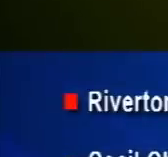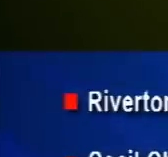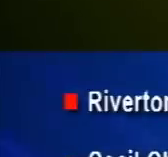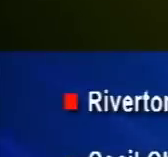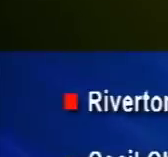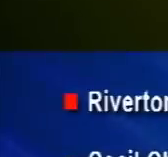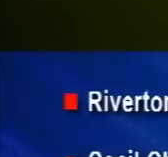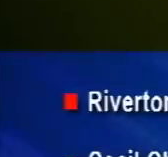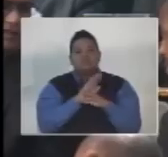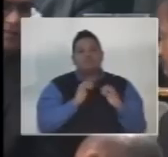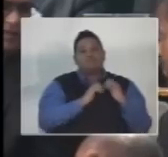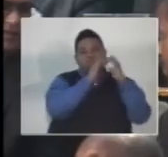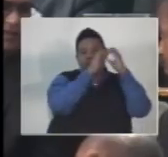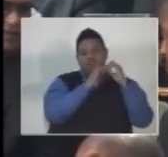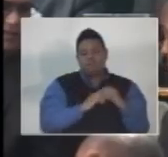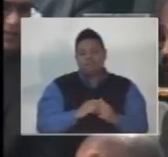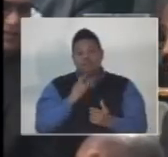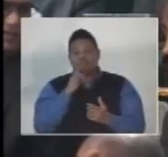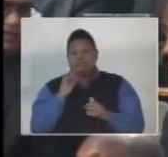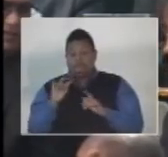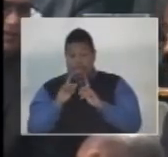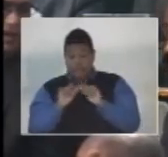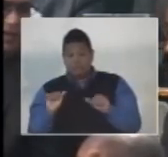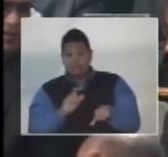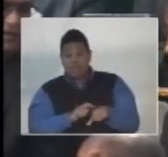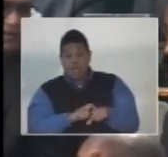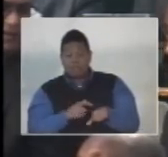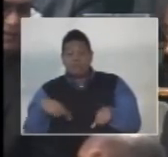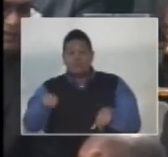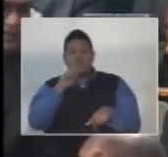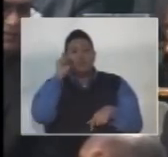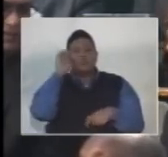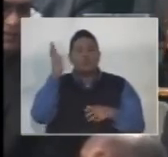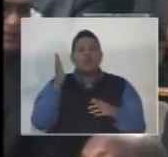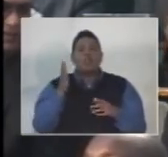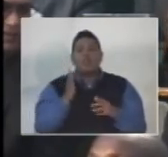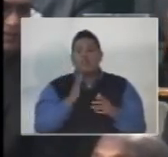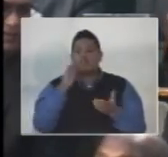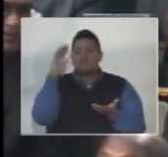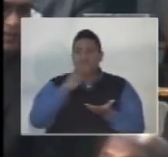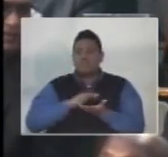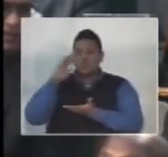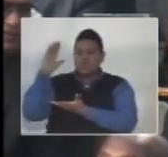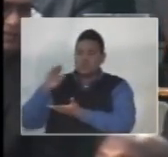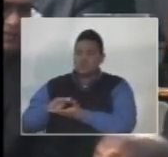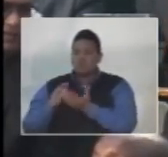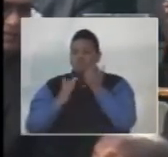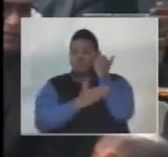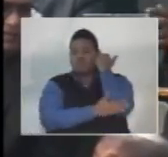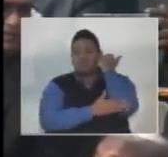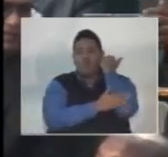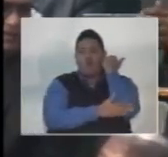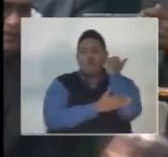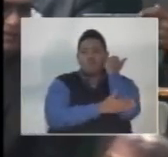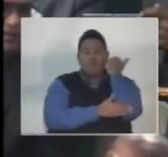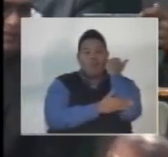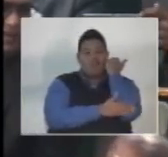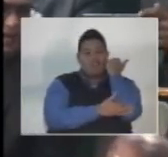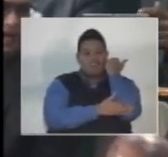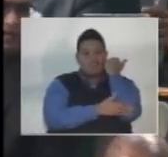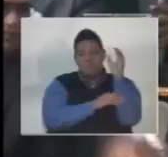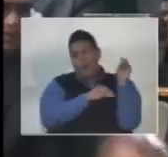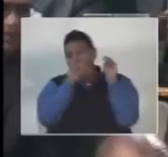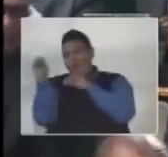project collectively these will reduce the rural to urban migration phenomena